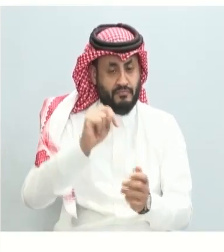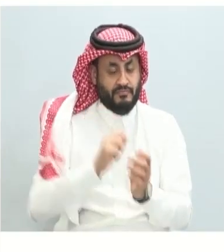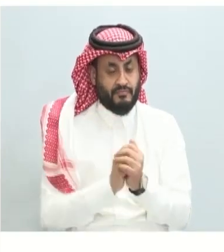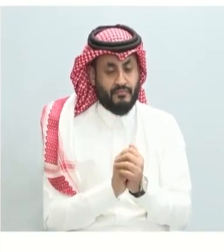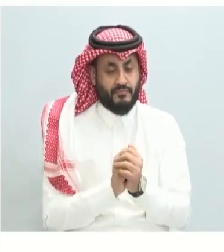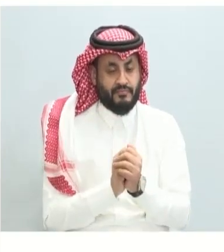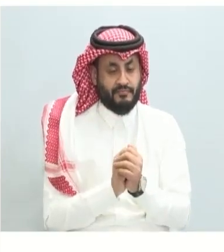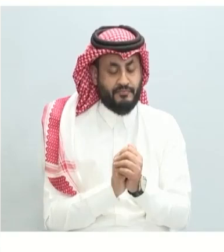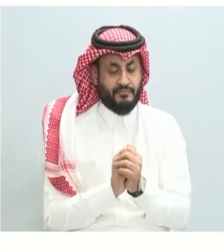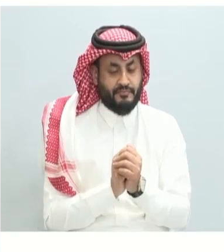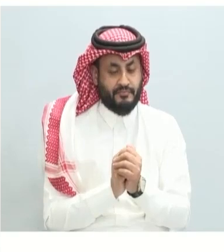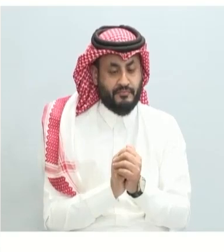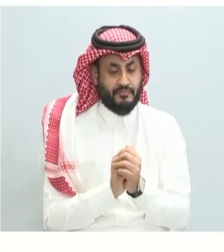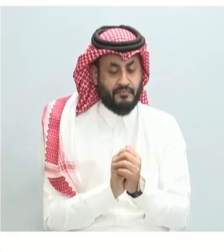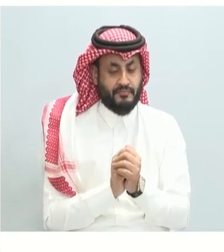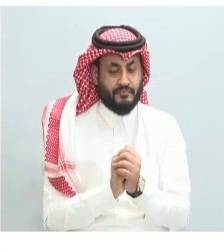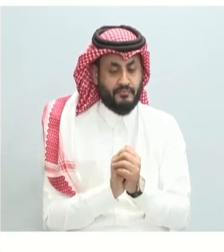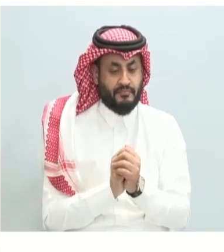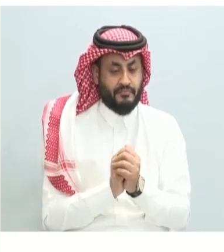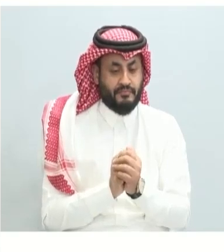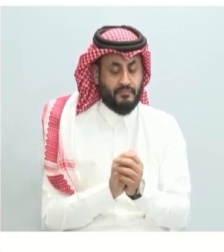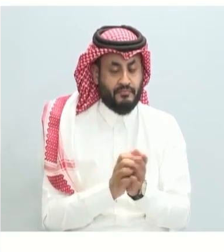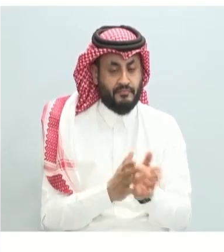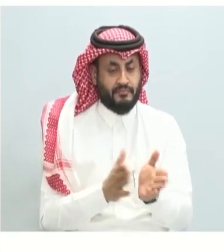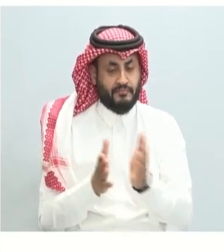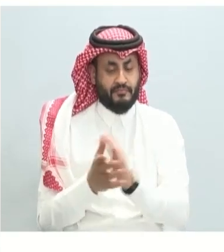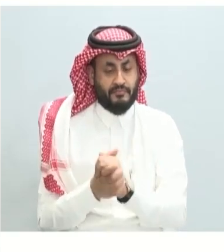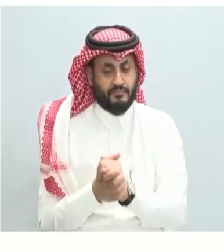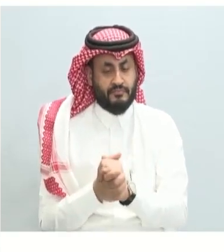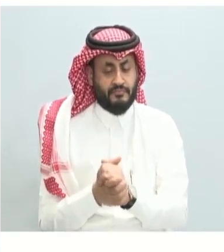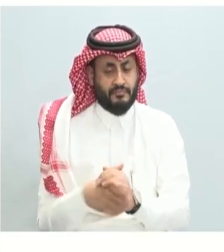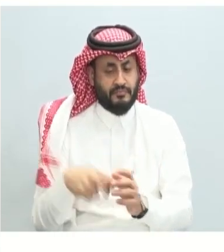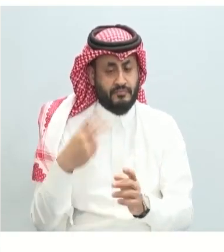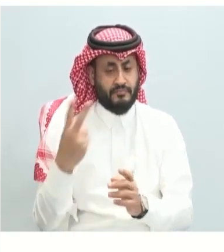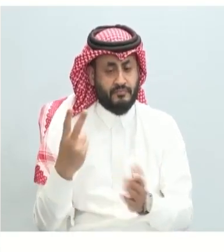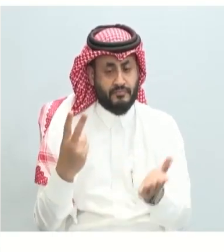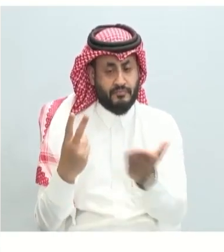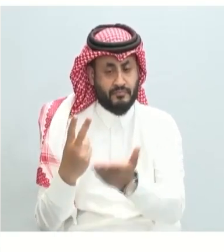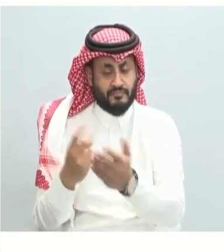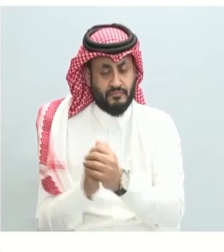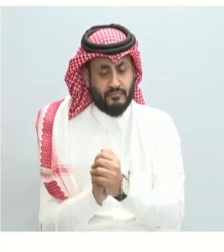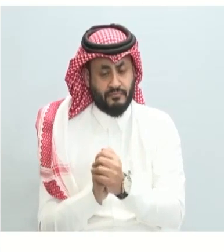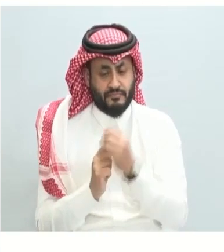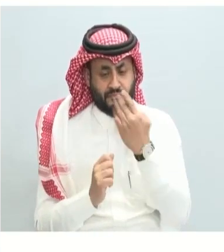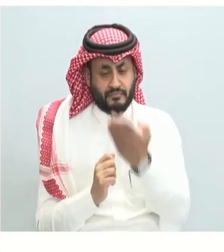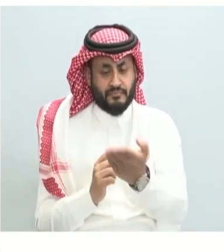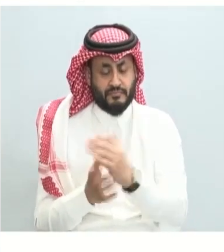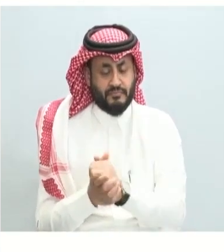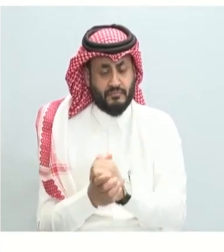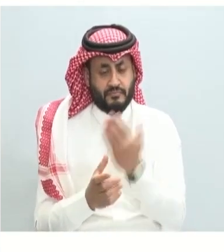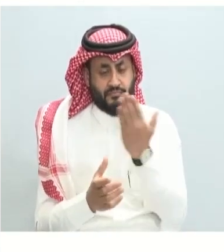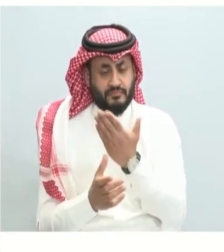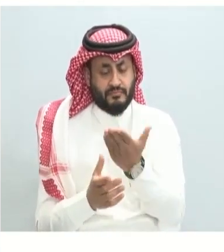on the bed. Also, the other preposition we have can be found in this